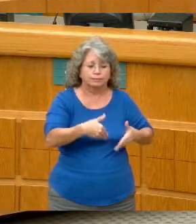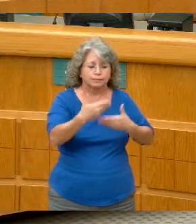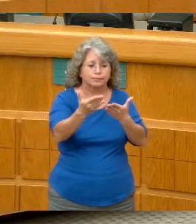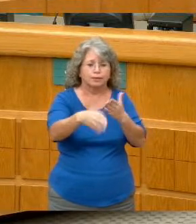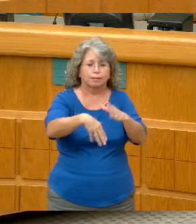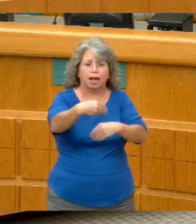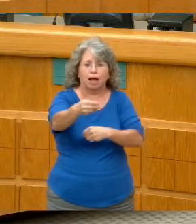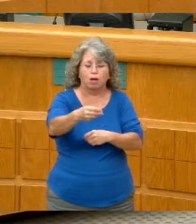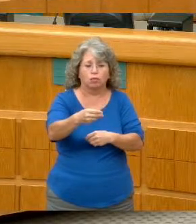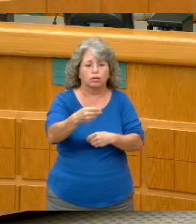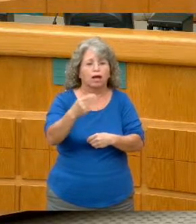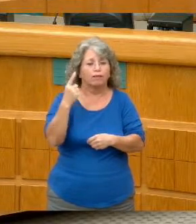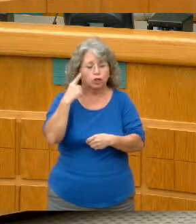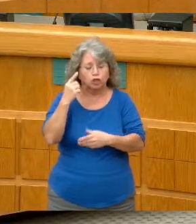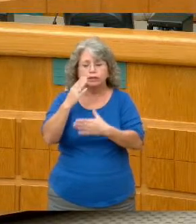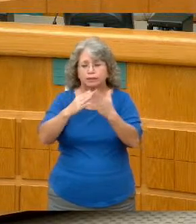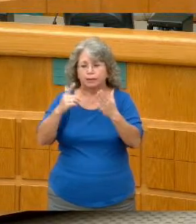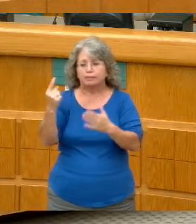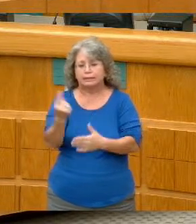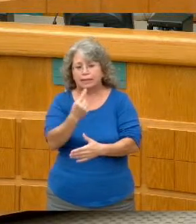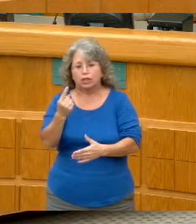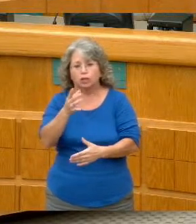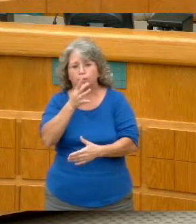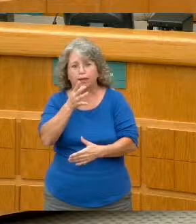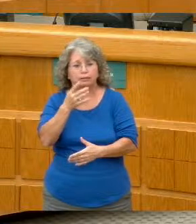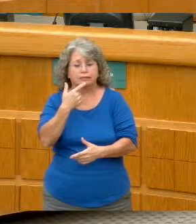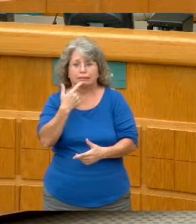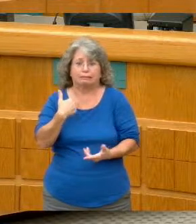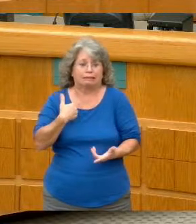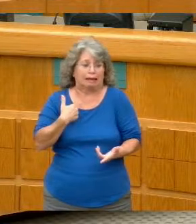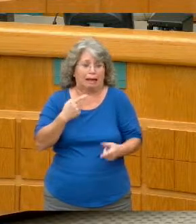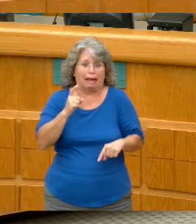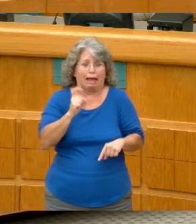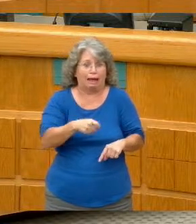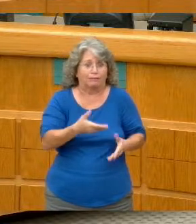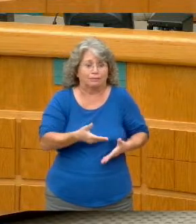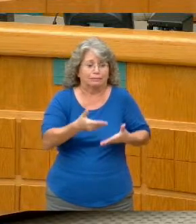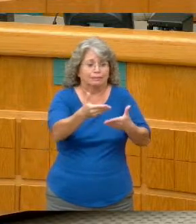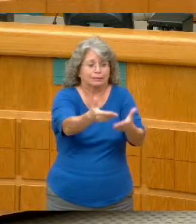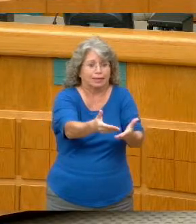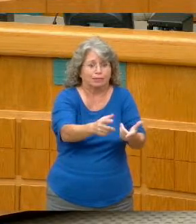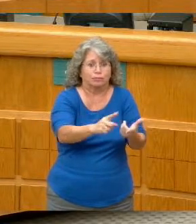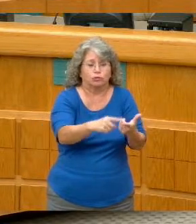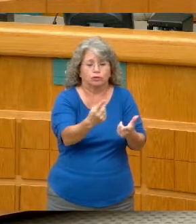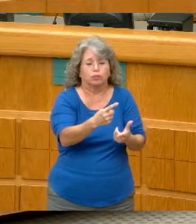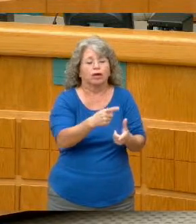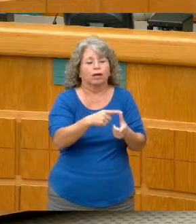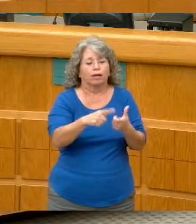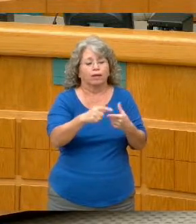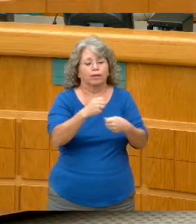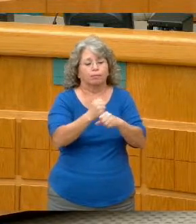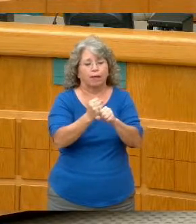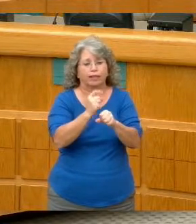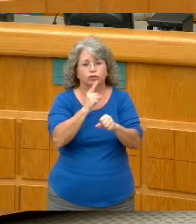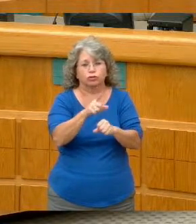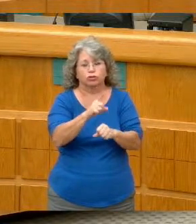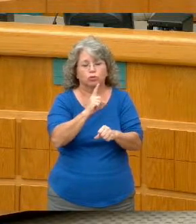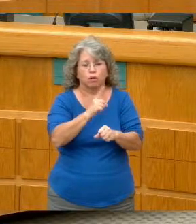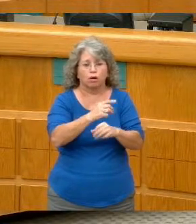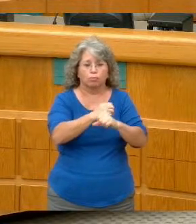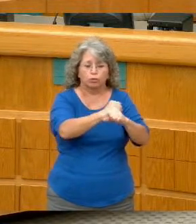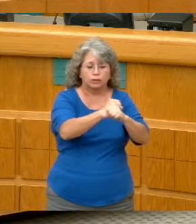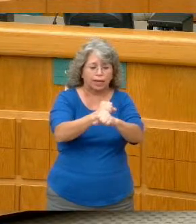to take them out, because I've heard that conversation as well from single parents, they have to take them, they don't have anybody to leave them with, then just make sure that